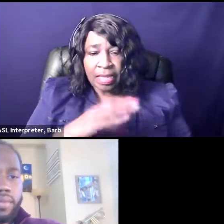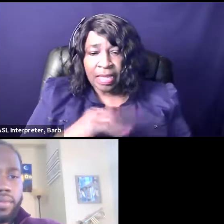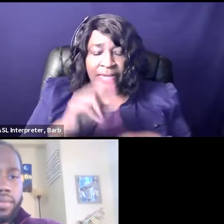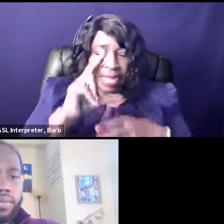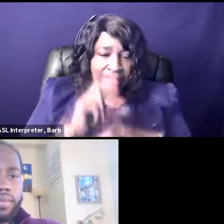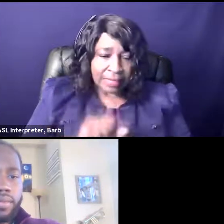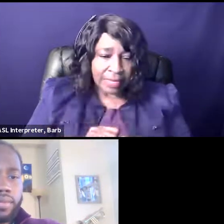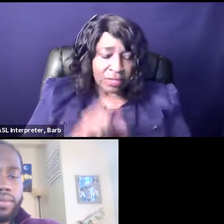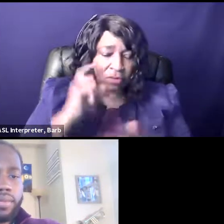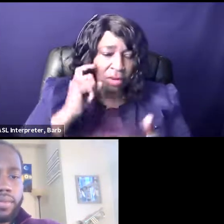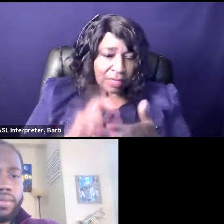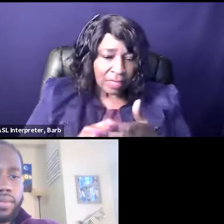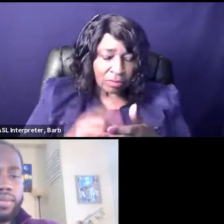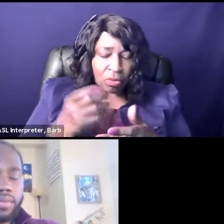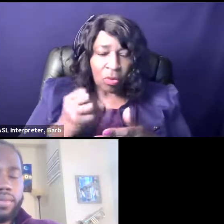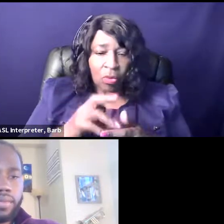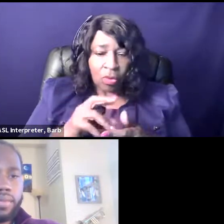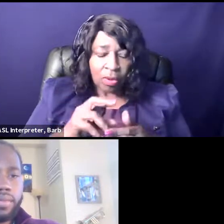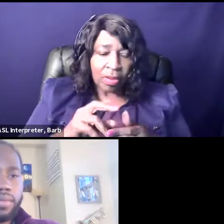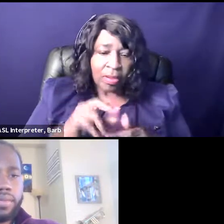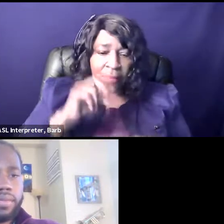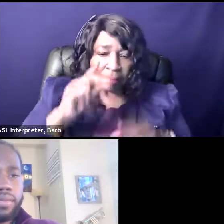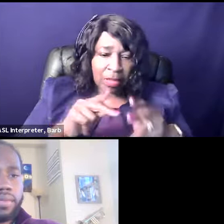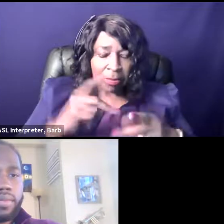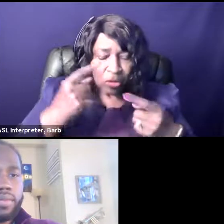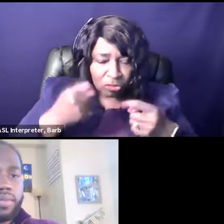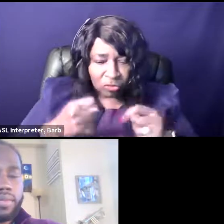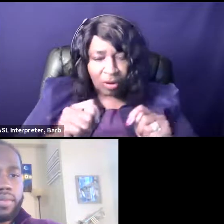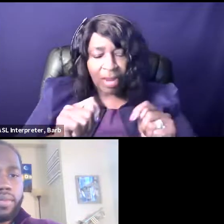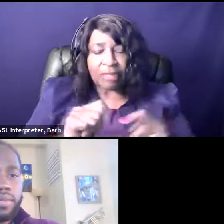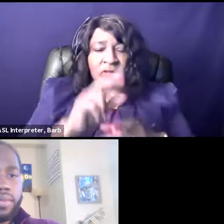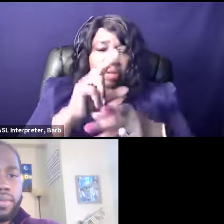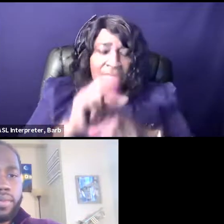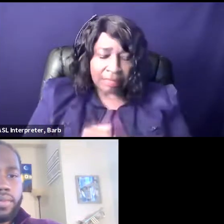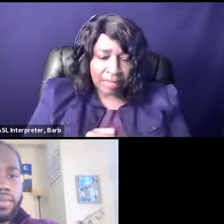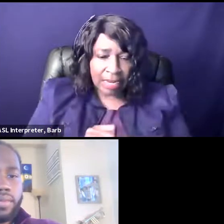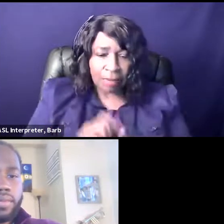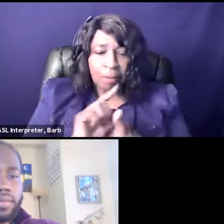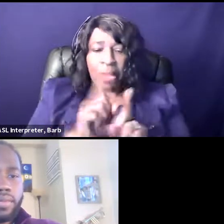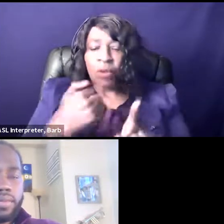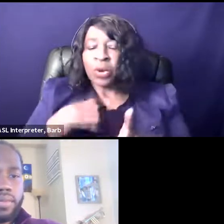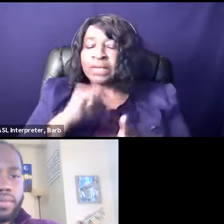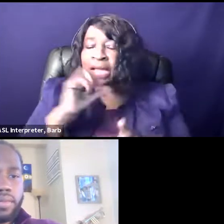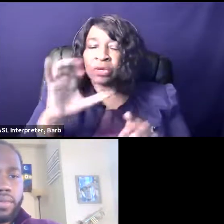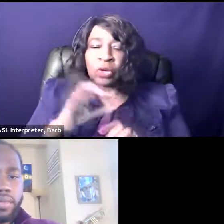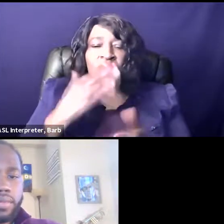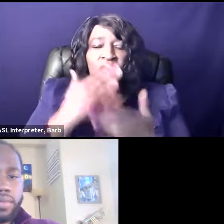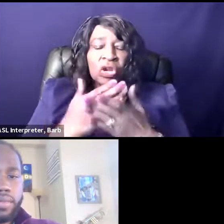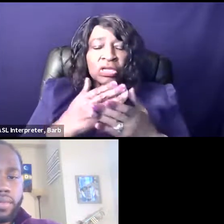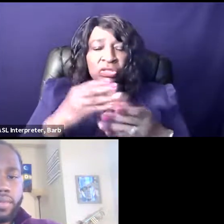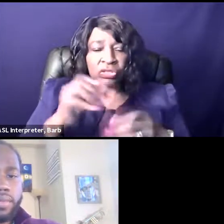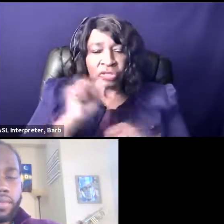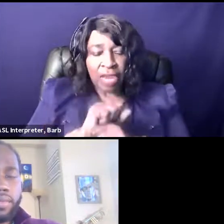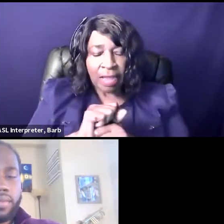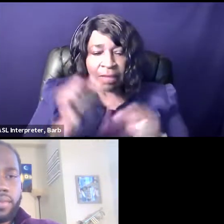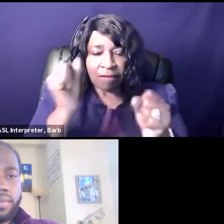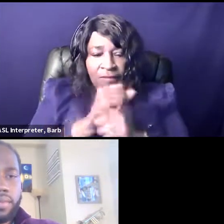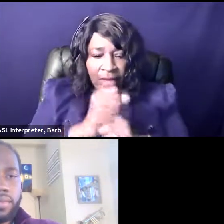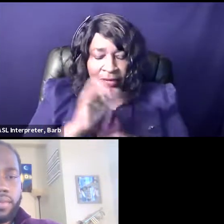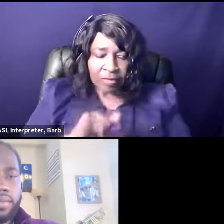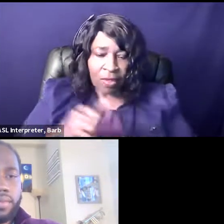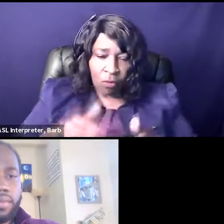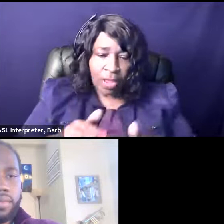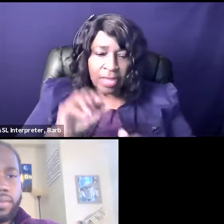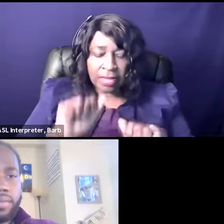the manifestation of people trying to adapt. But we aren't doing a good job of framing it that way, so we can have like real